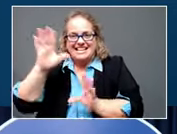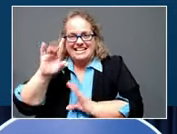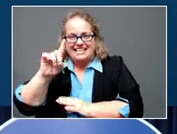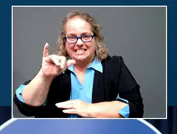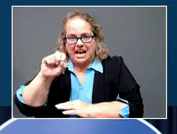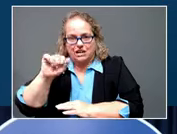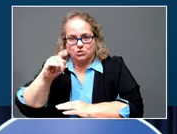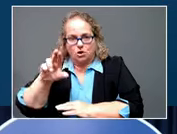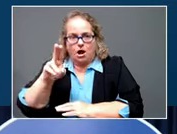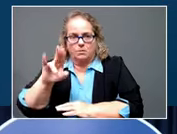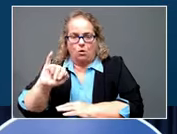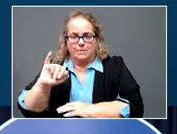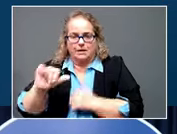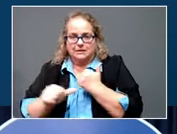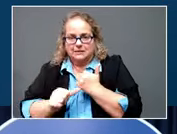information, visit